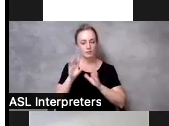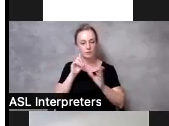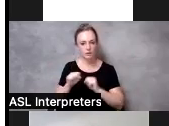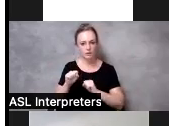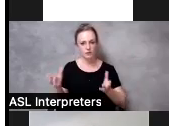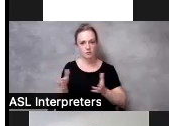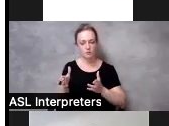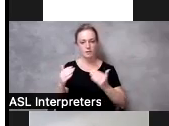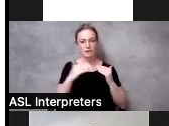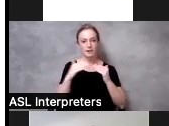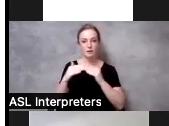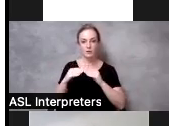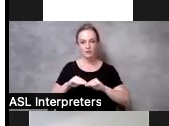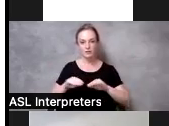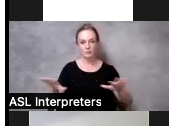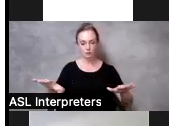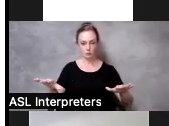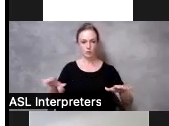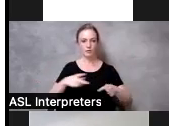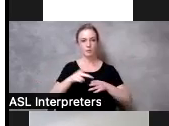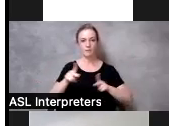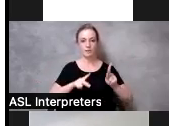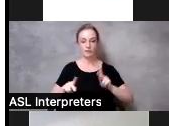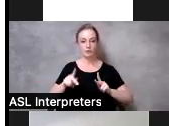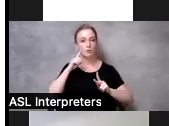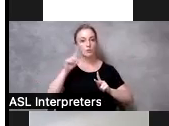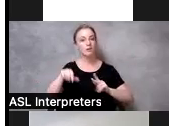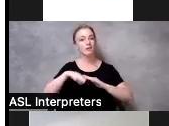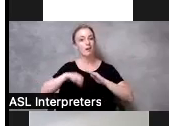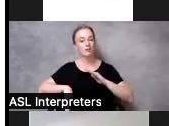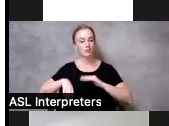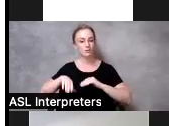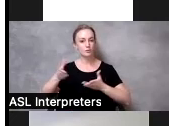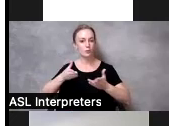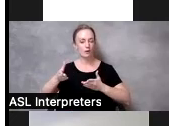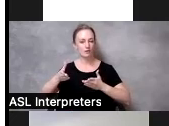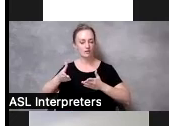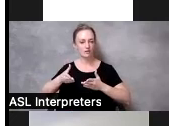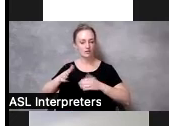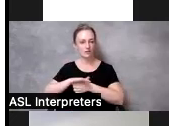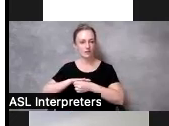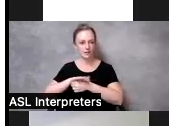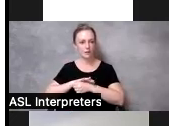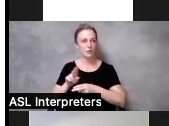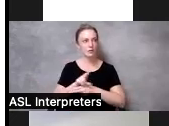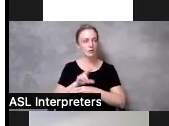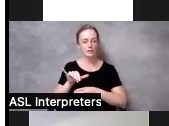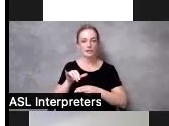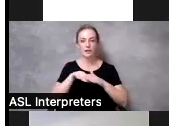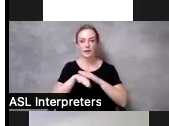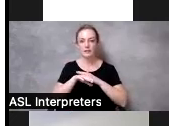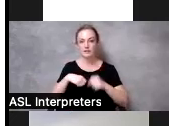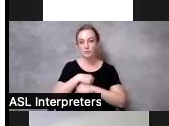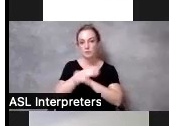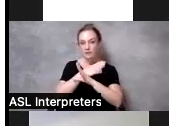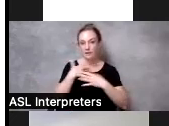equitable distribution of professionals in underserved areas. We do this through strategies such as increasing access to telehealth